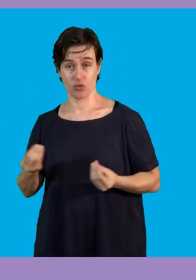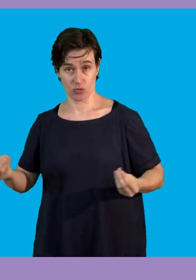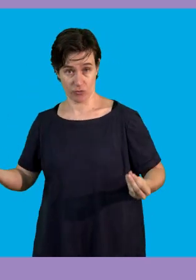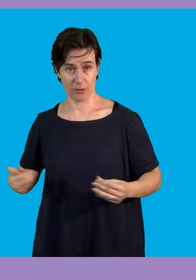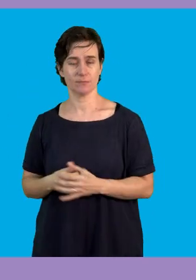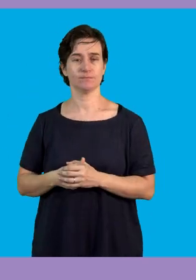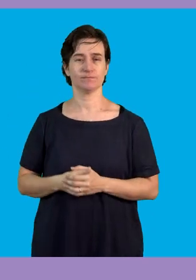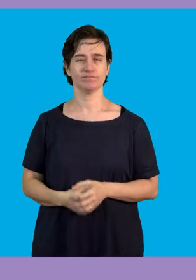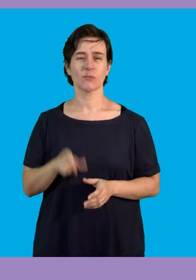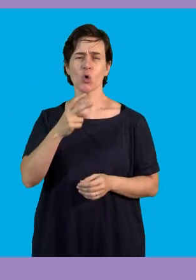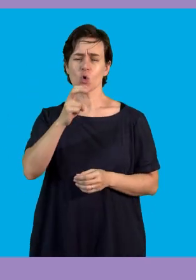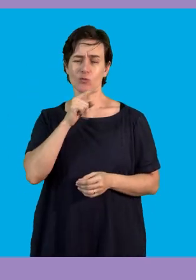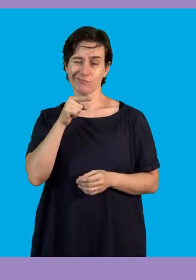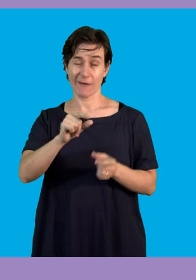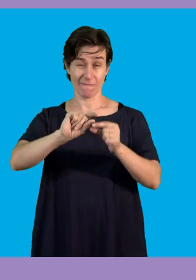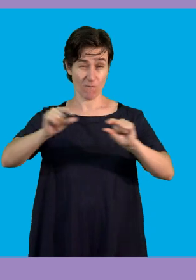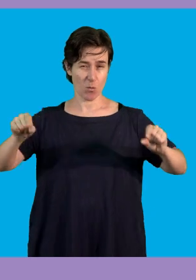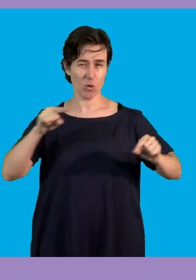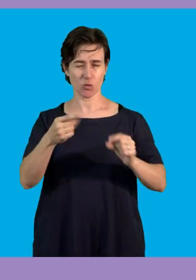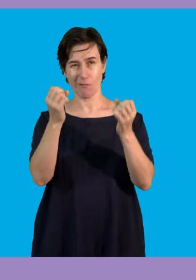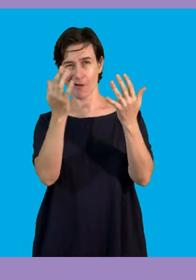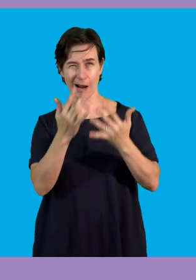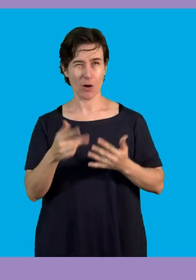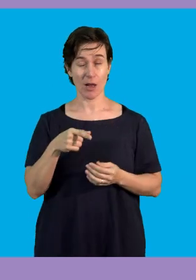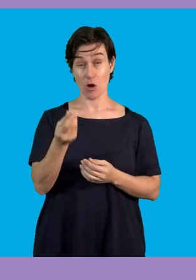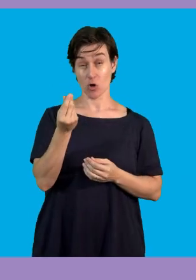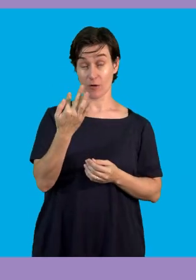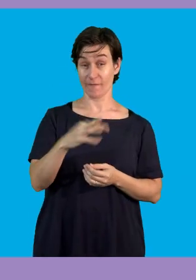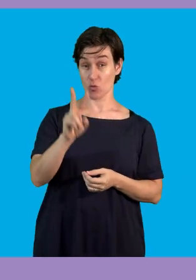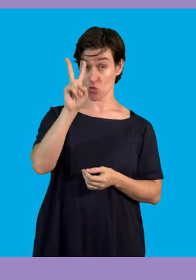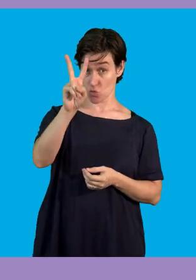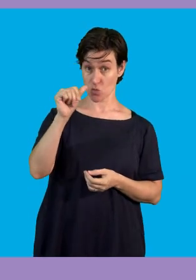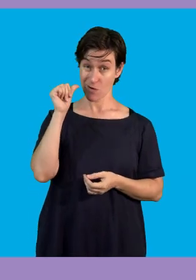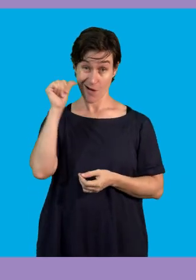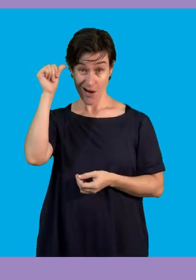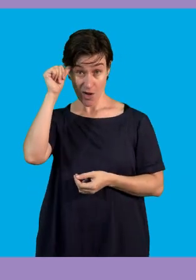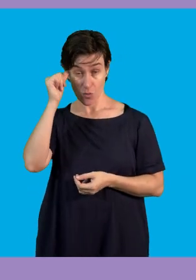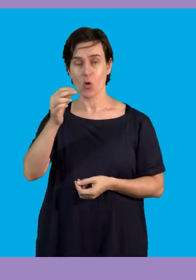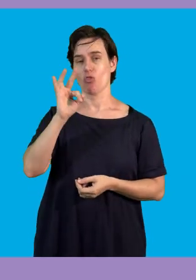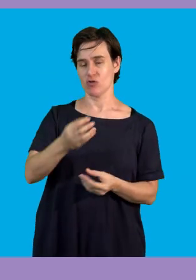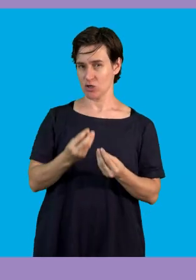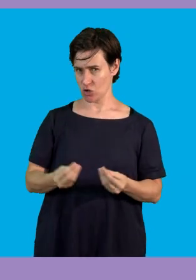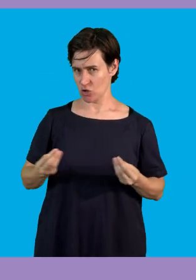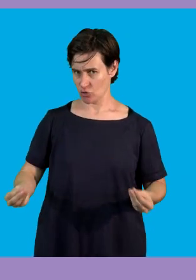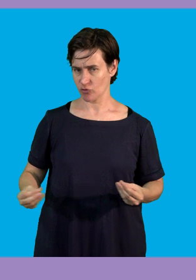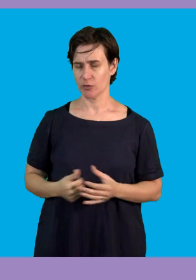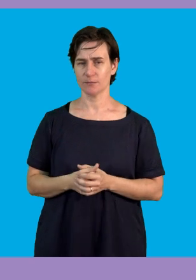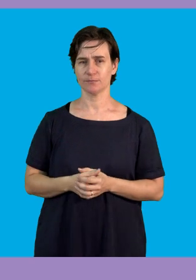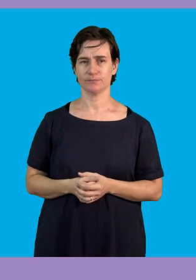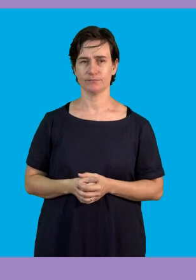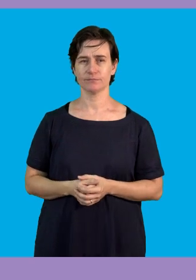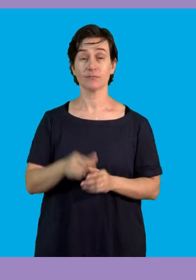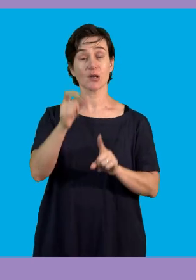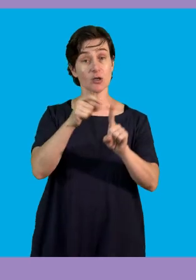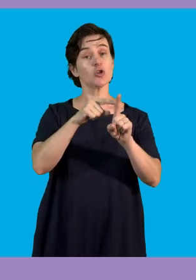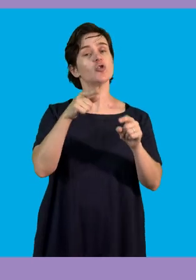children. Use the formula to calculate costs for 2 adults and 3 children.